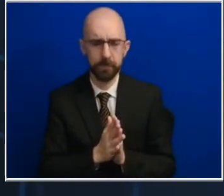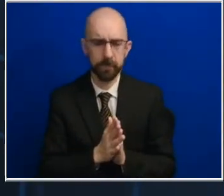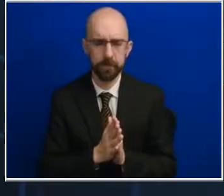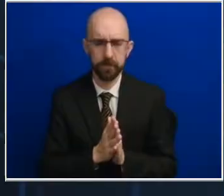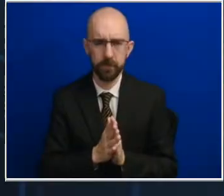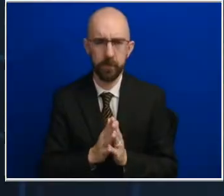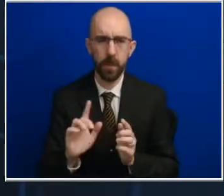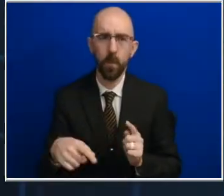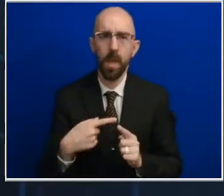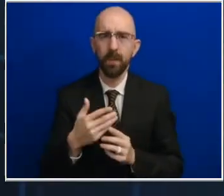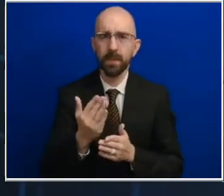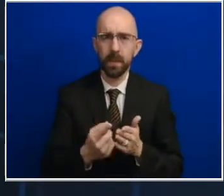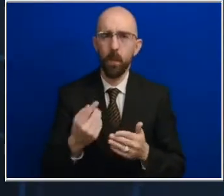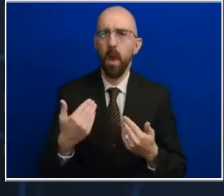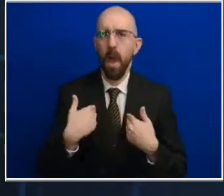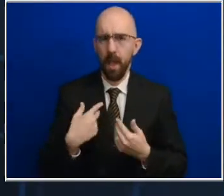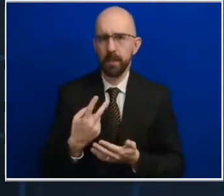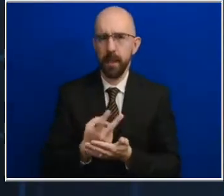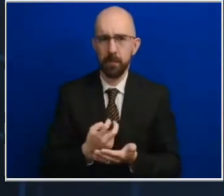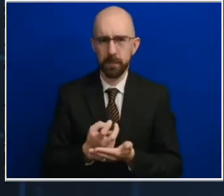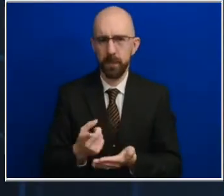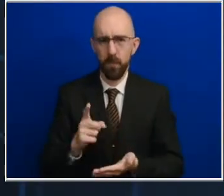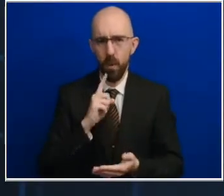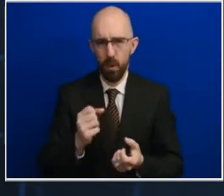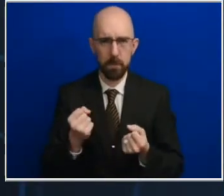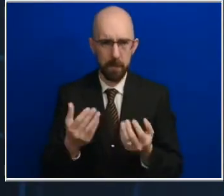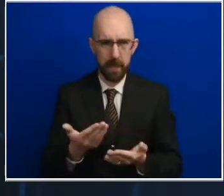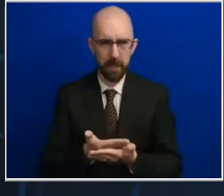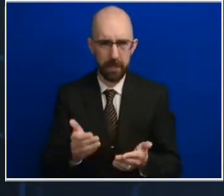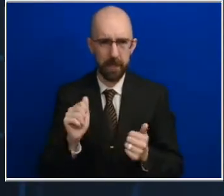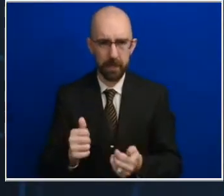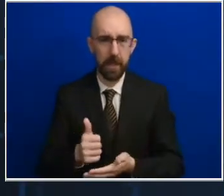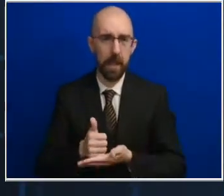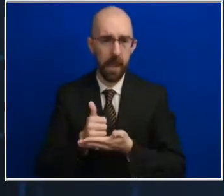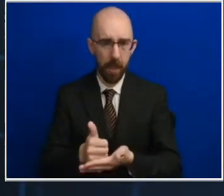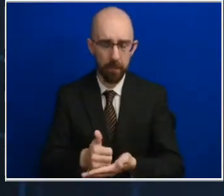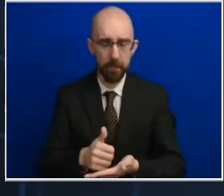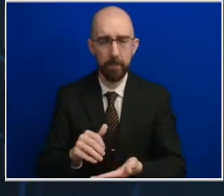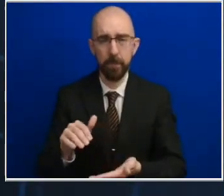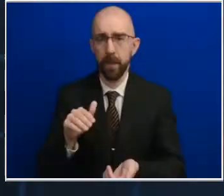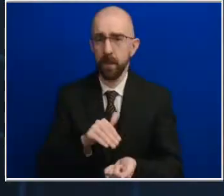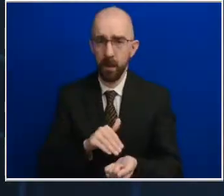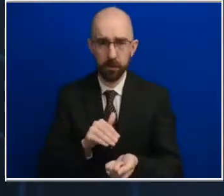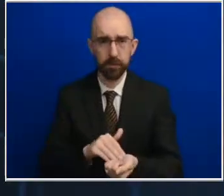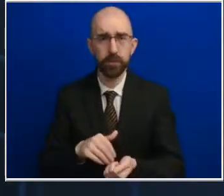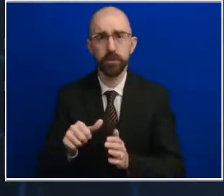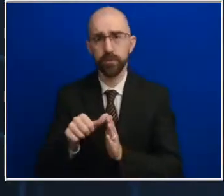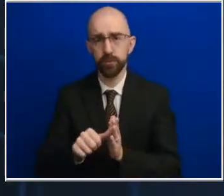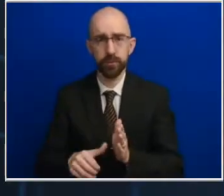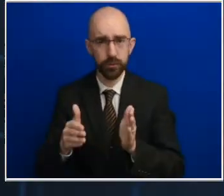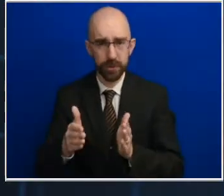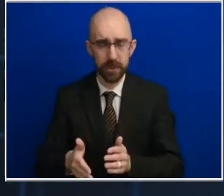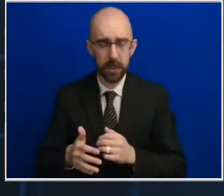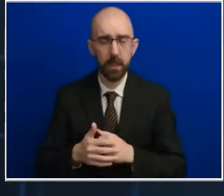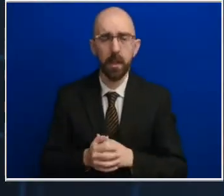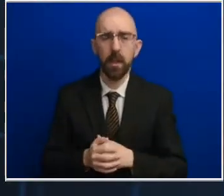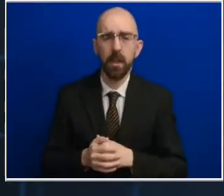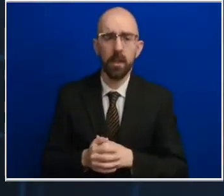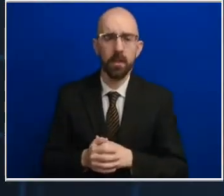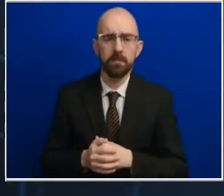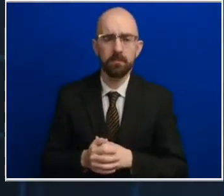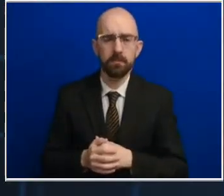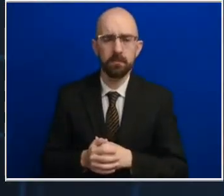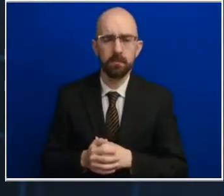someone has epilepsy, there are many things that can help. There's, you know, your doctors, your surgeons, and